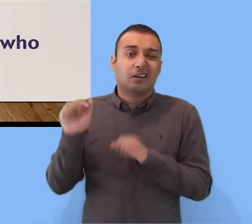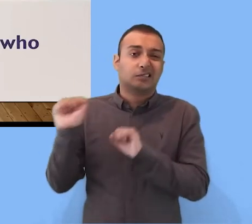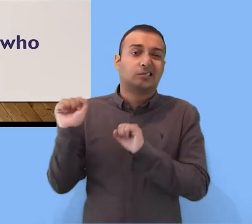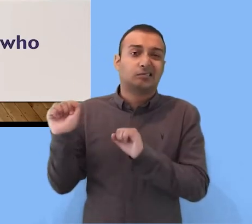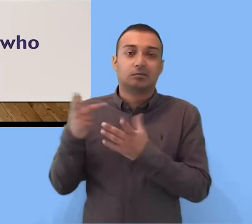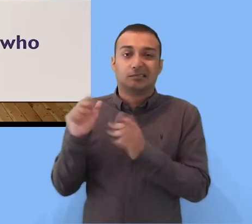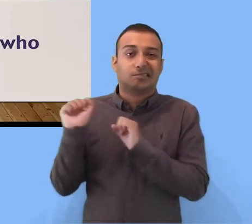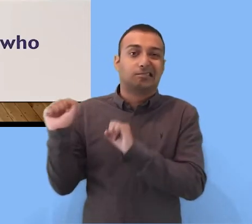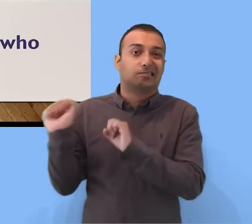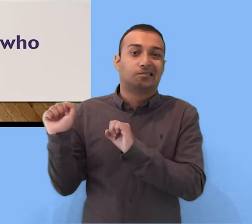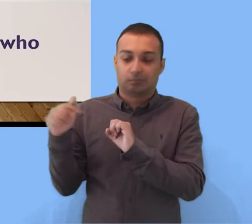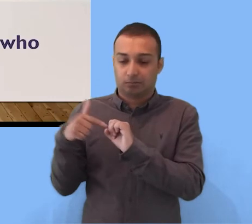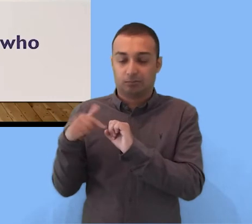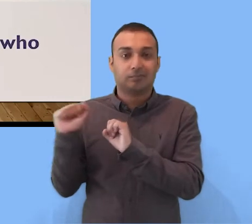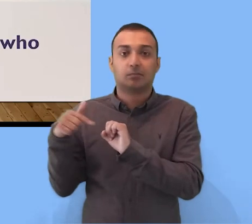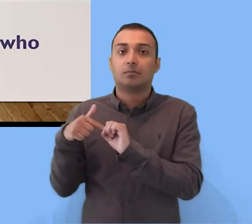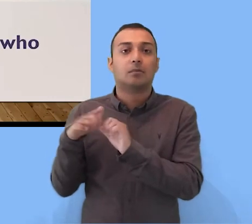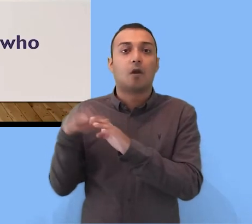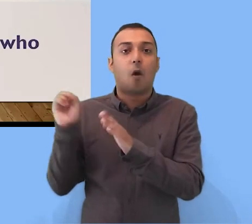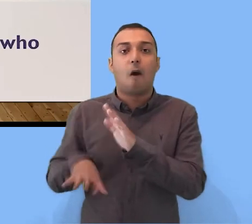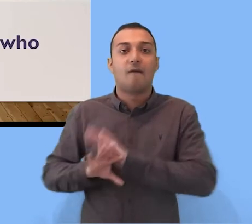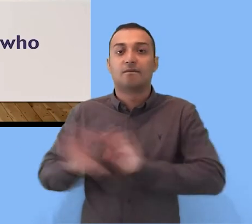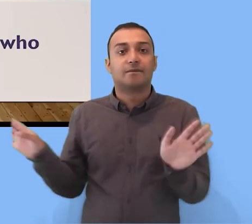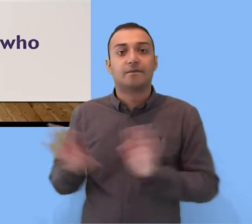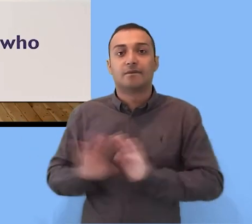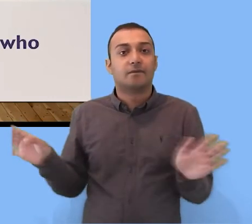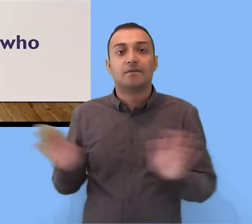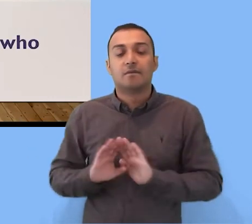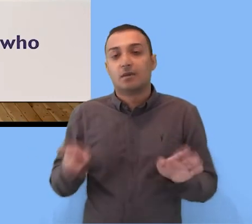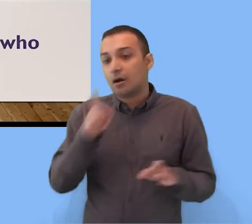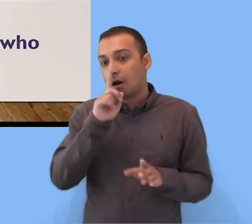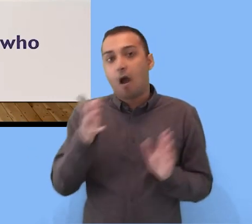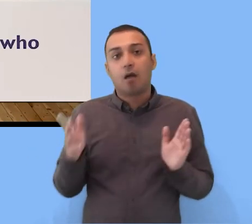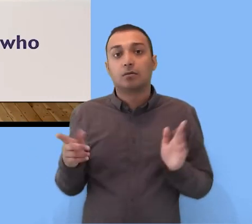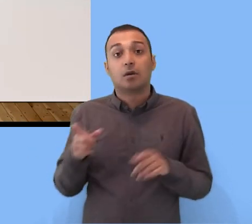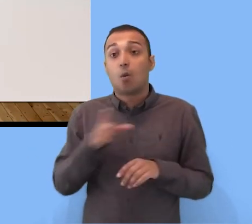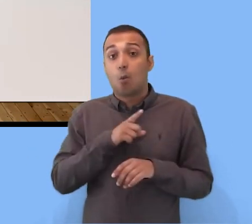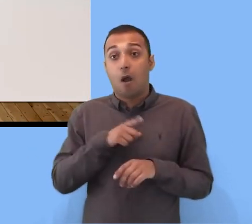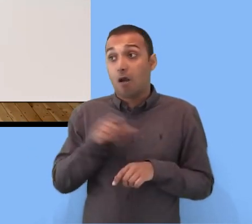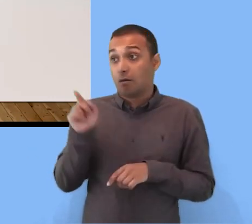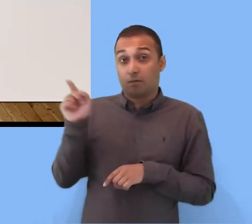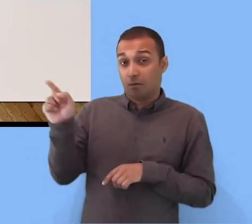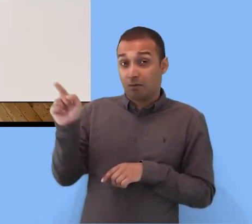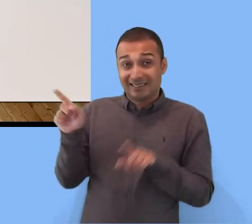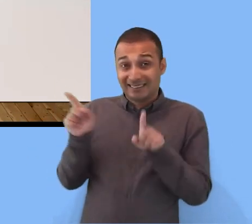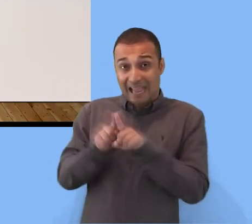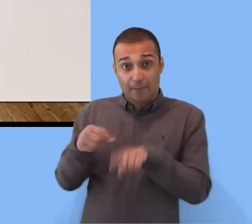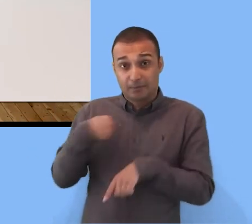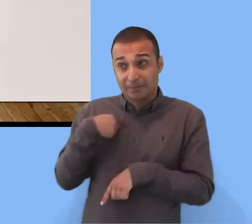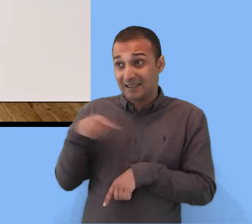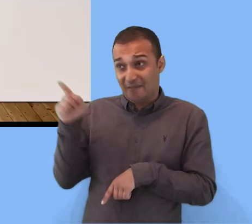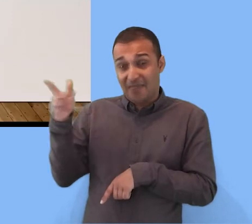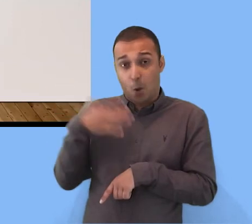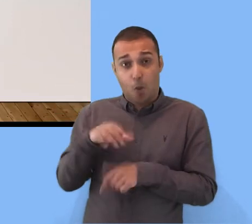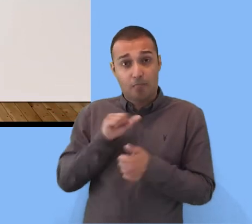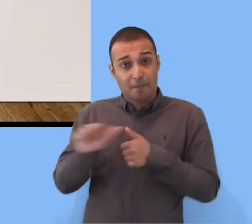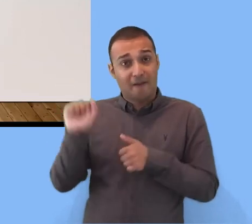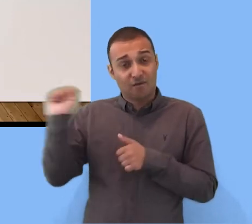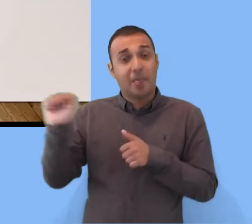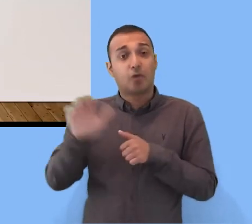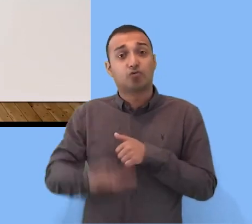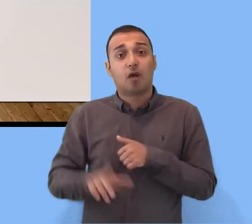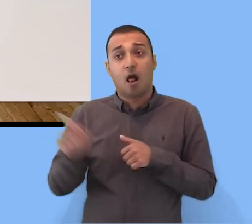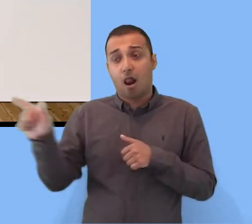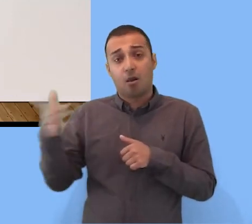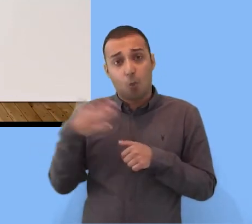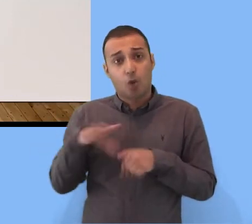and want the best for them. And actually, so do you. And that's where we start parental partnership. But what do I mean by this